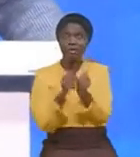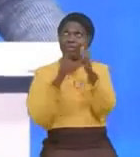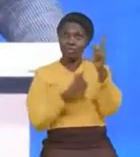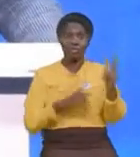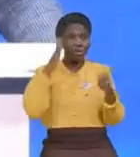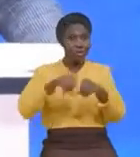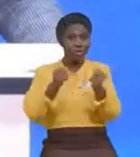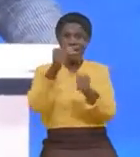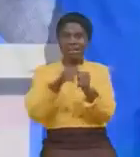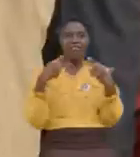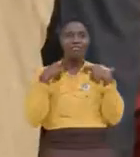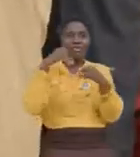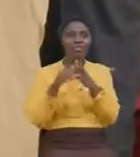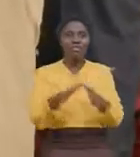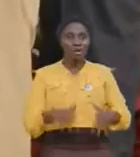your life. Where are you?